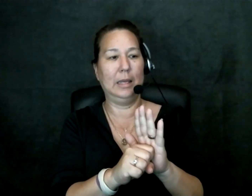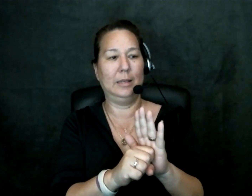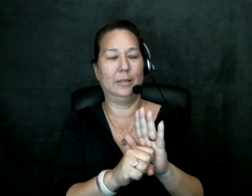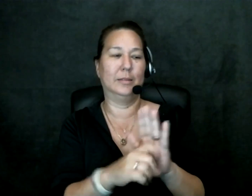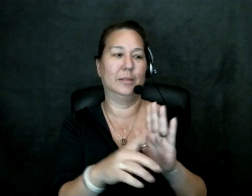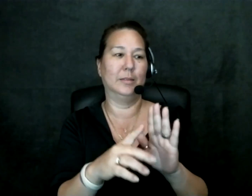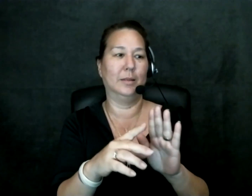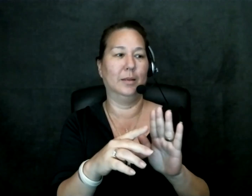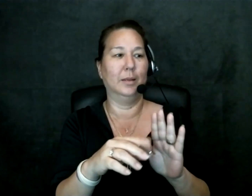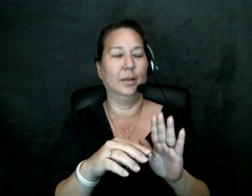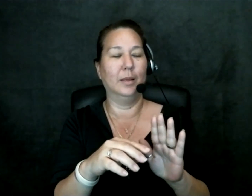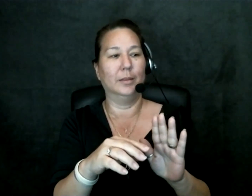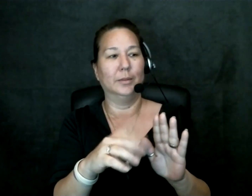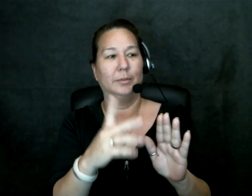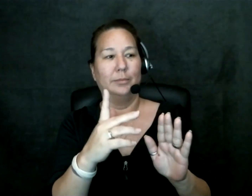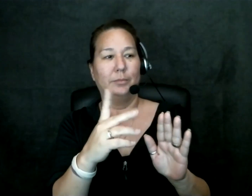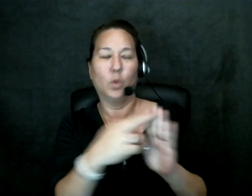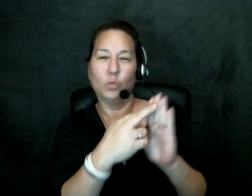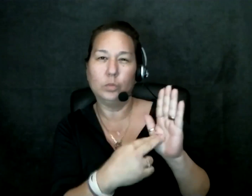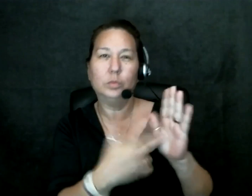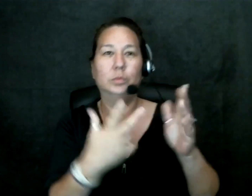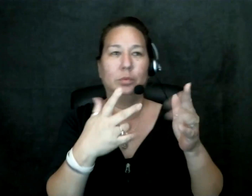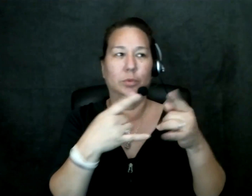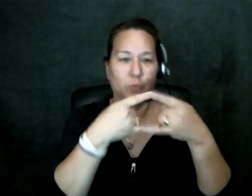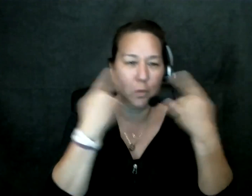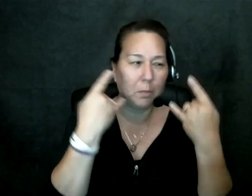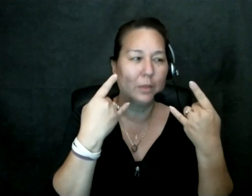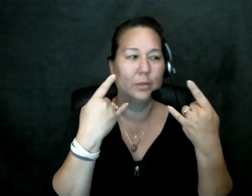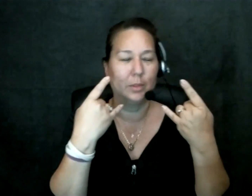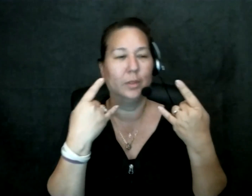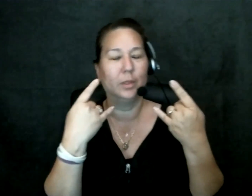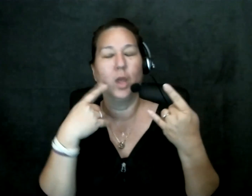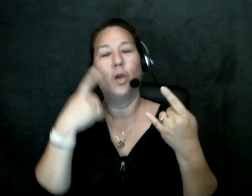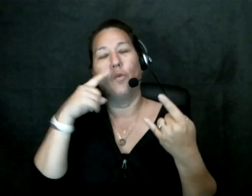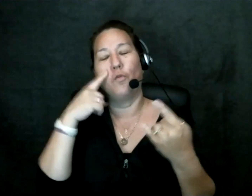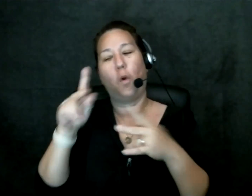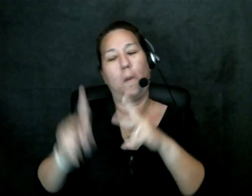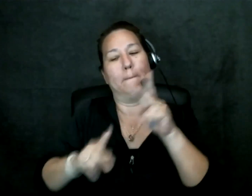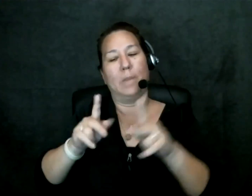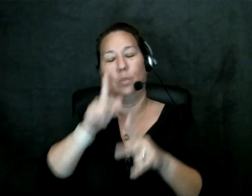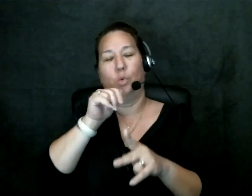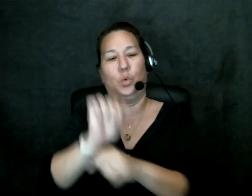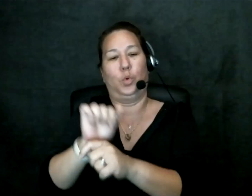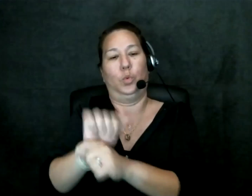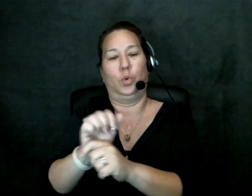speak specifically to that, but does speak to the need for face coverings for people who are working with